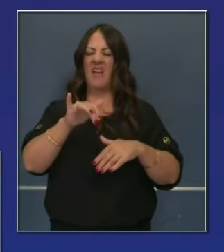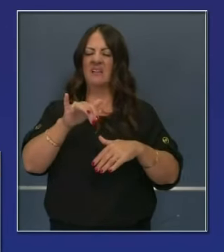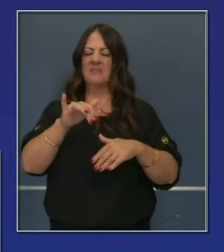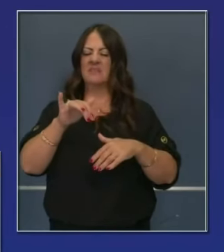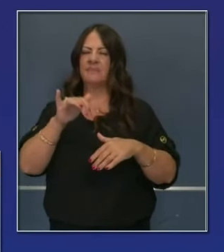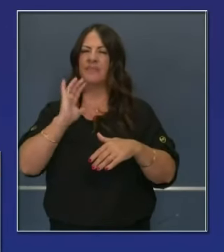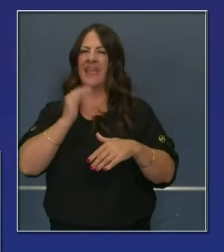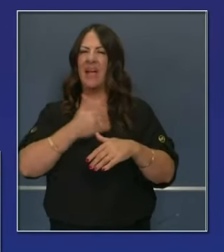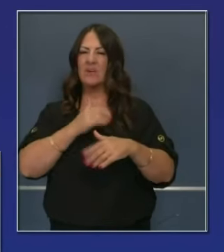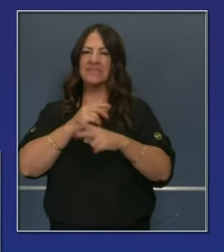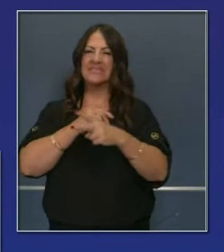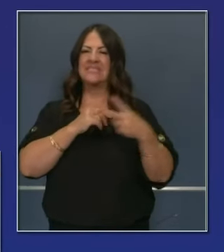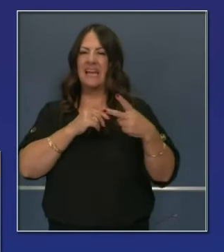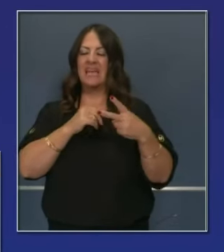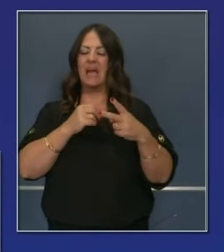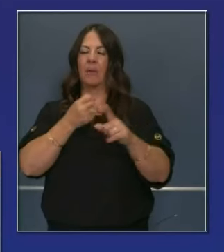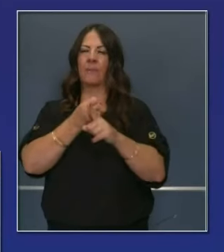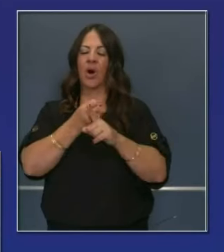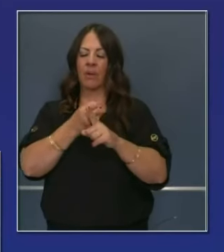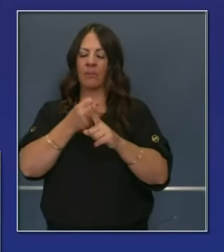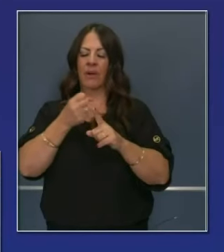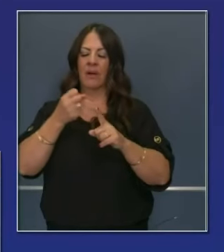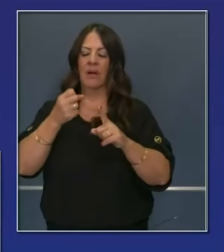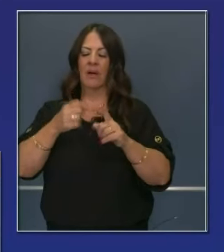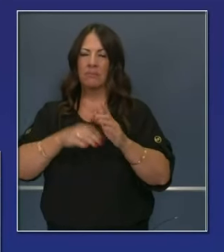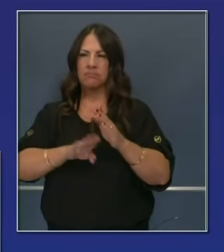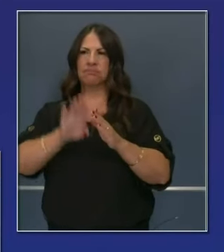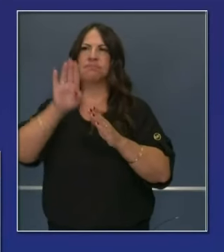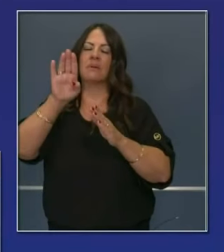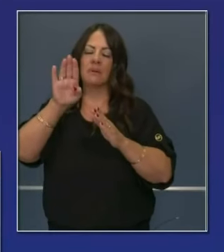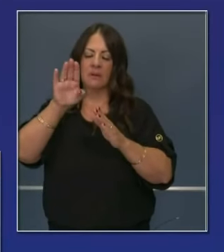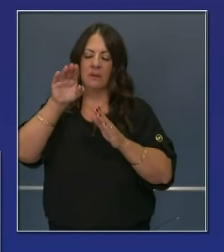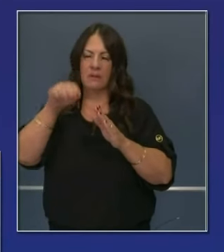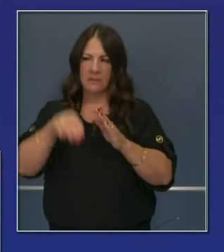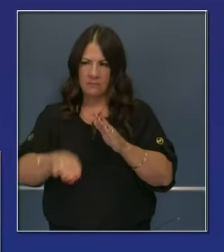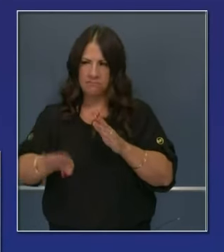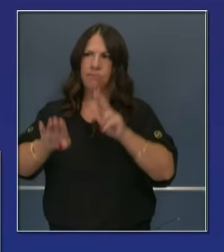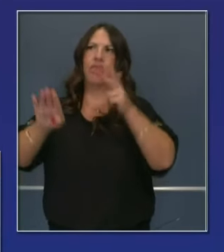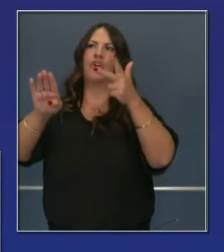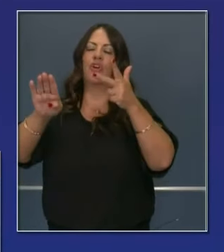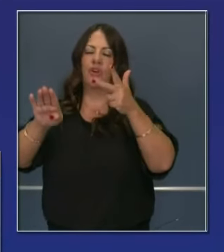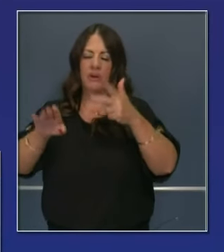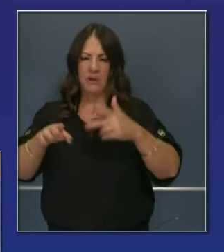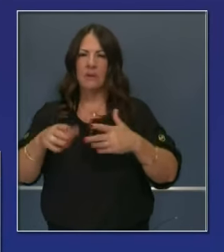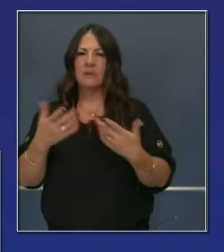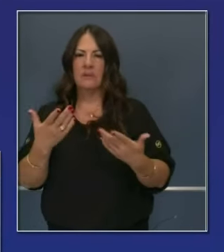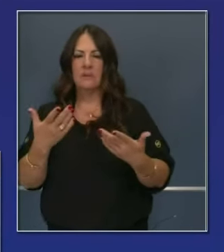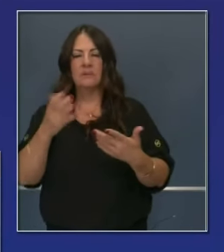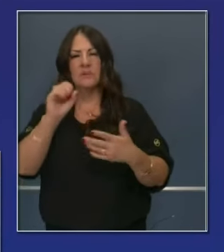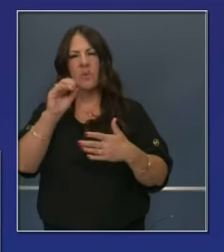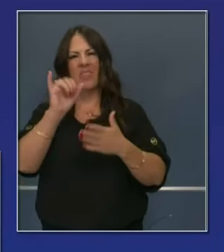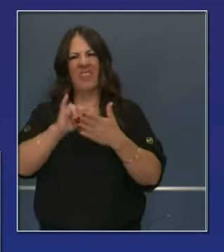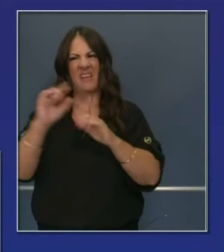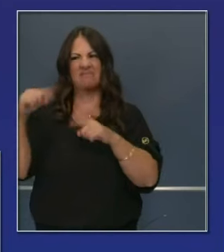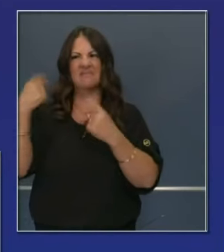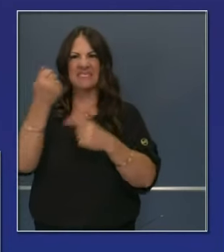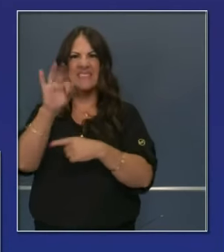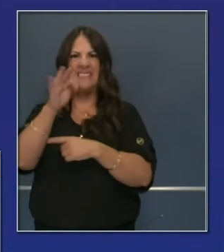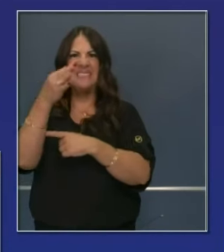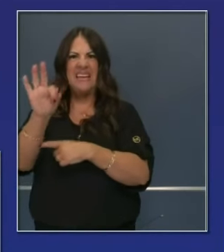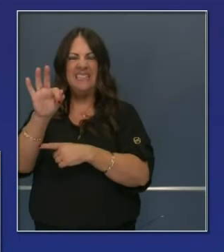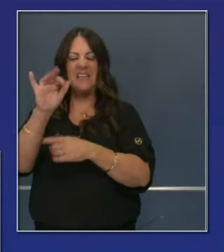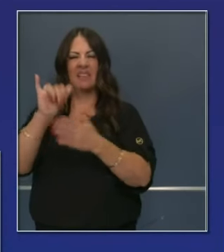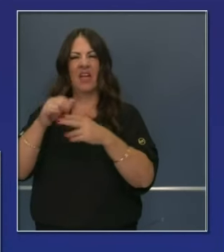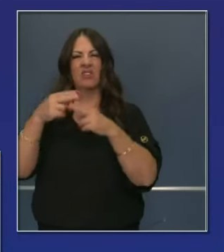all the epidemiologists, the scientists, anyone that followed any of our history and data from 1918, 1919, Spanish